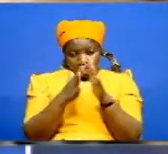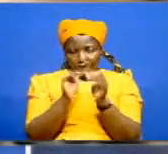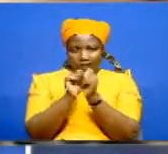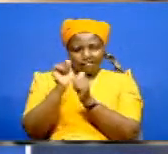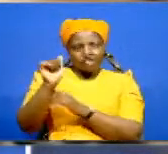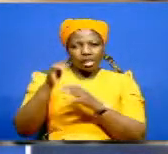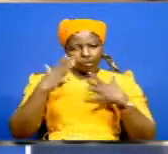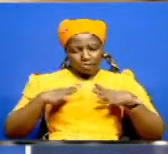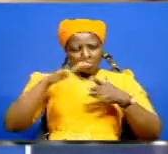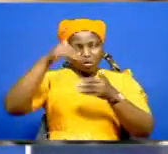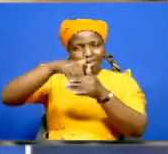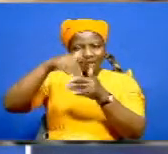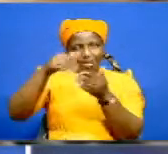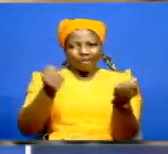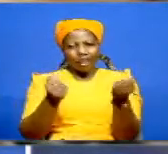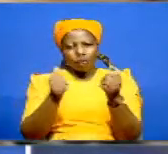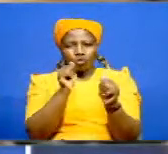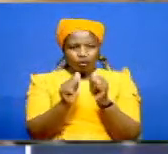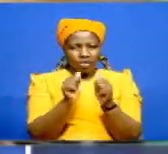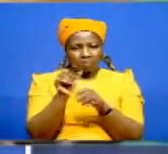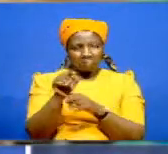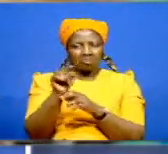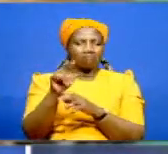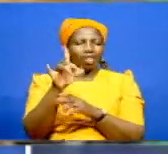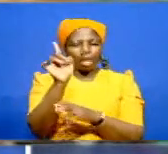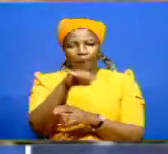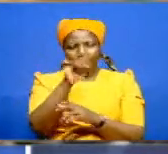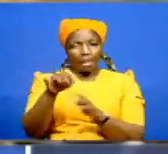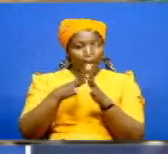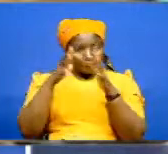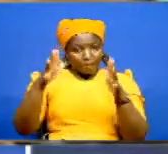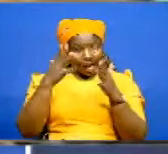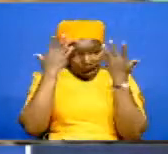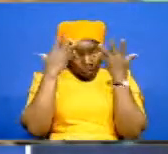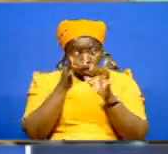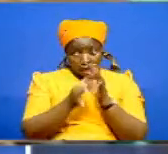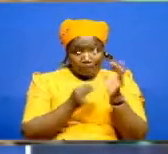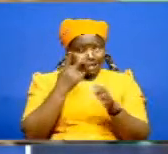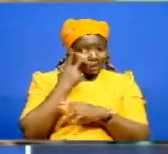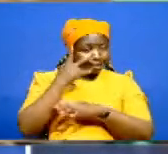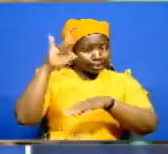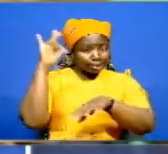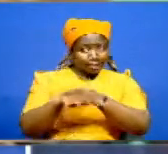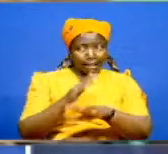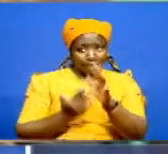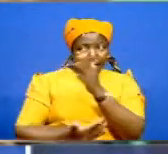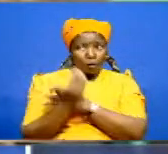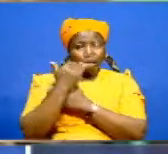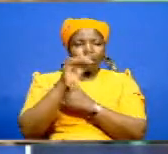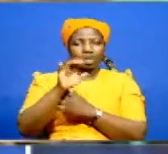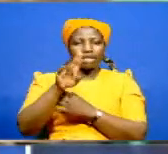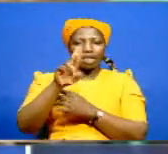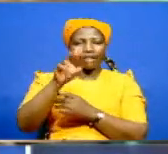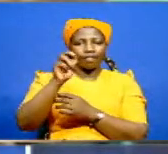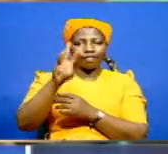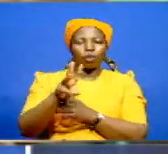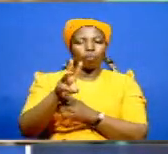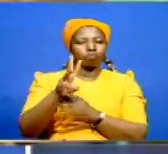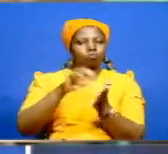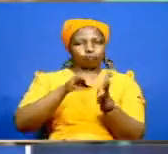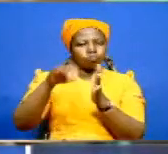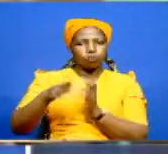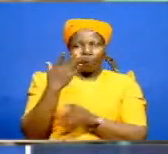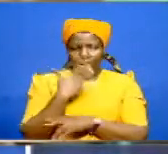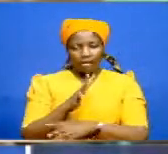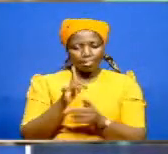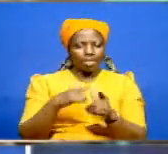hiyo gari, ambaye ni makosa kubwa. Sijui kama waliona ni mapema asubuhi na curfew imetolewa, wakaona